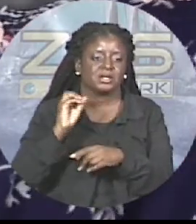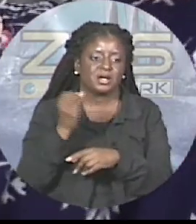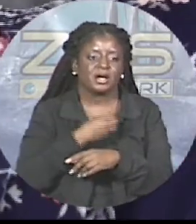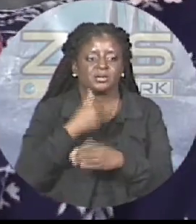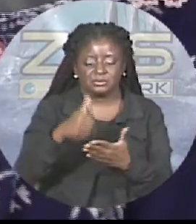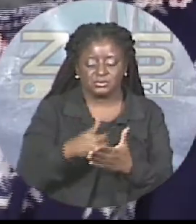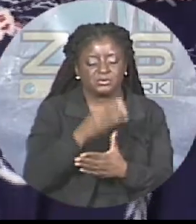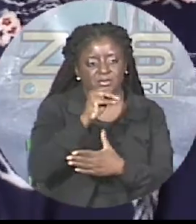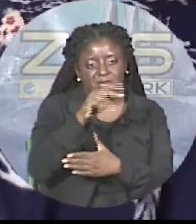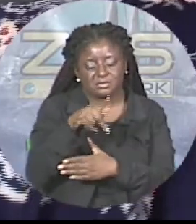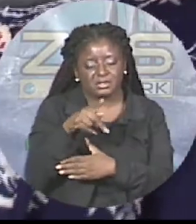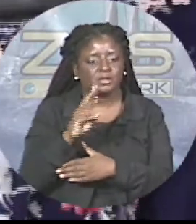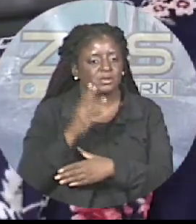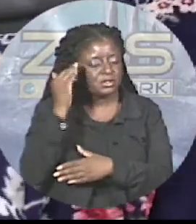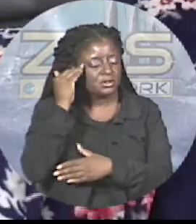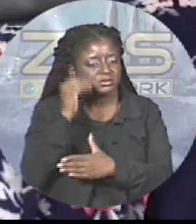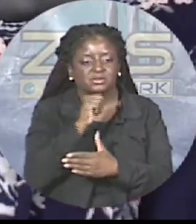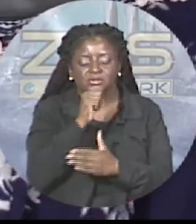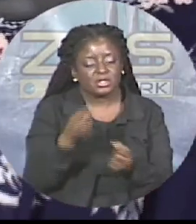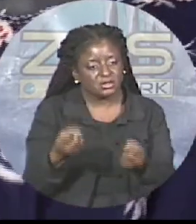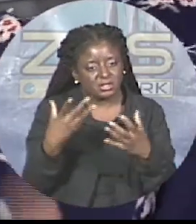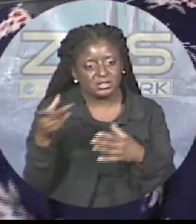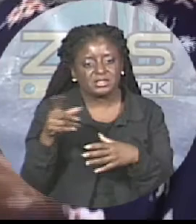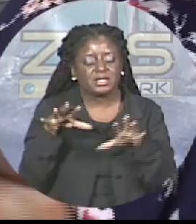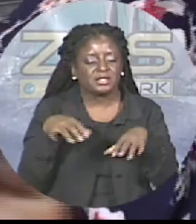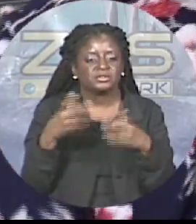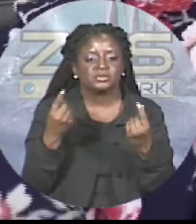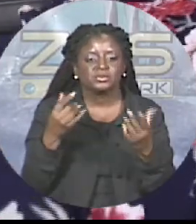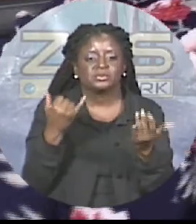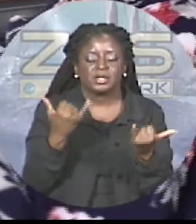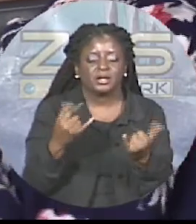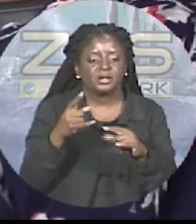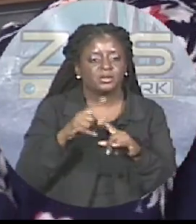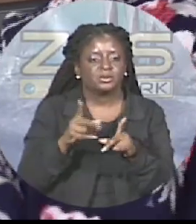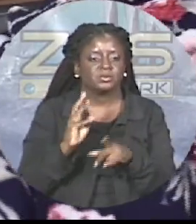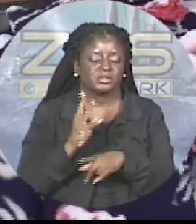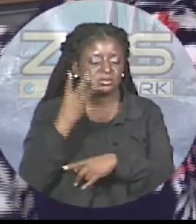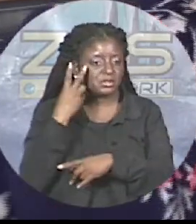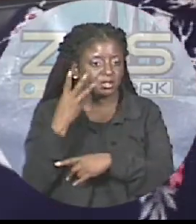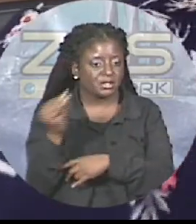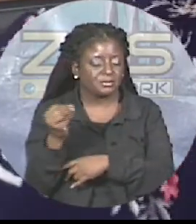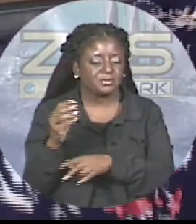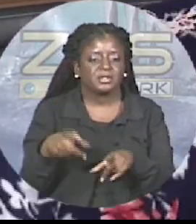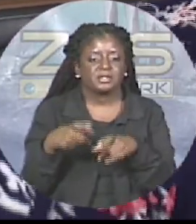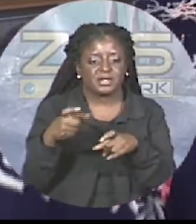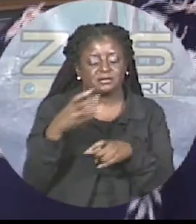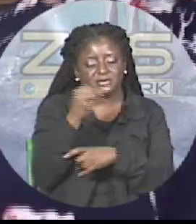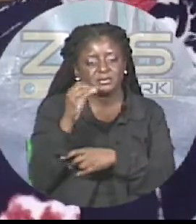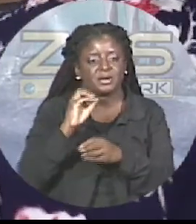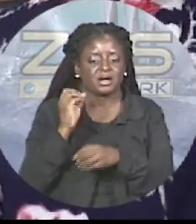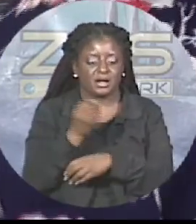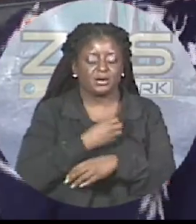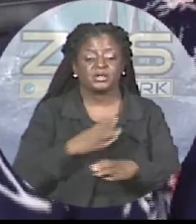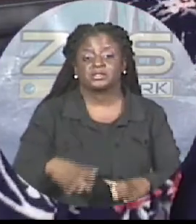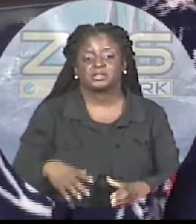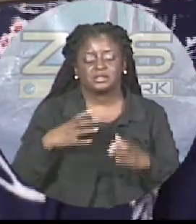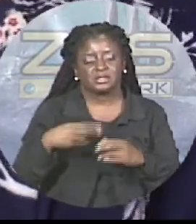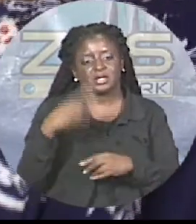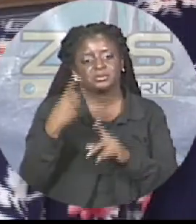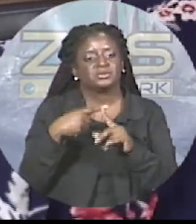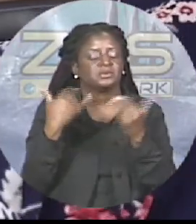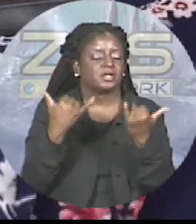know probably there's nothing much that he can do now, but we saw him and we gave him our concerns. But up to